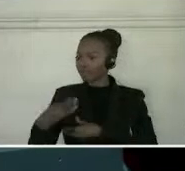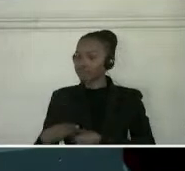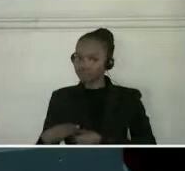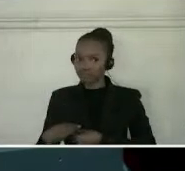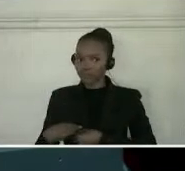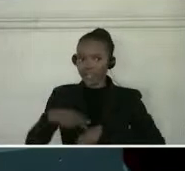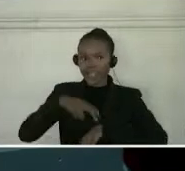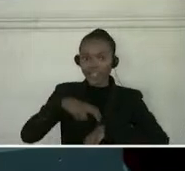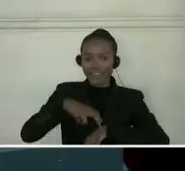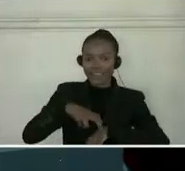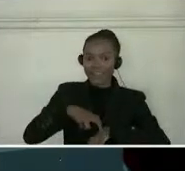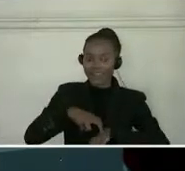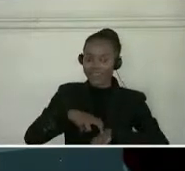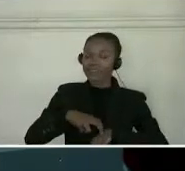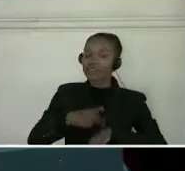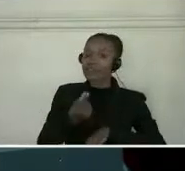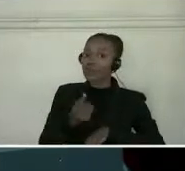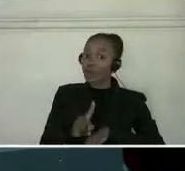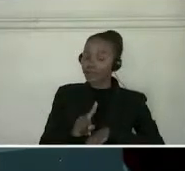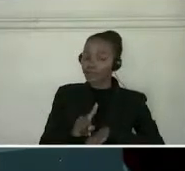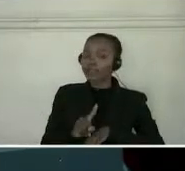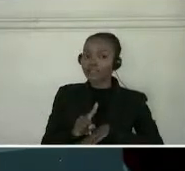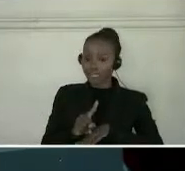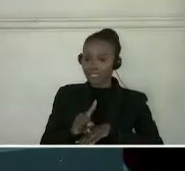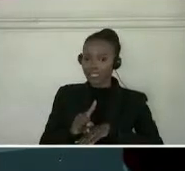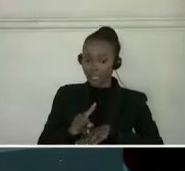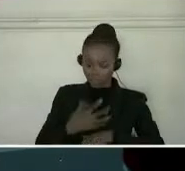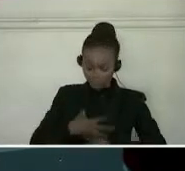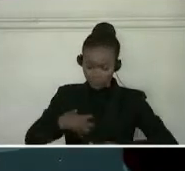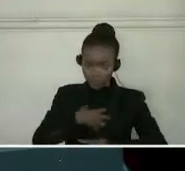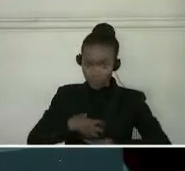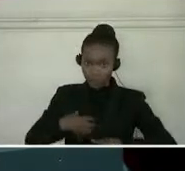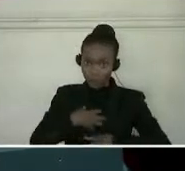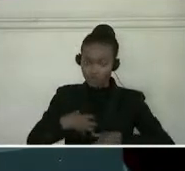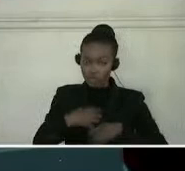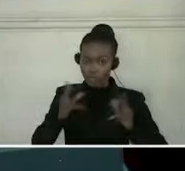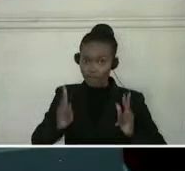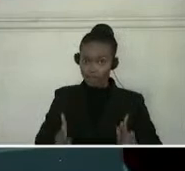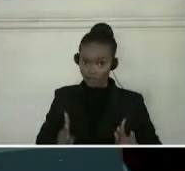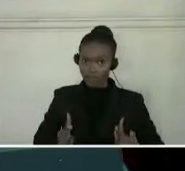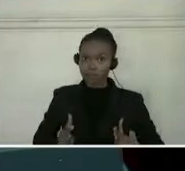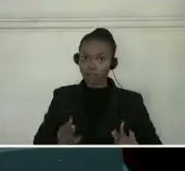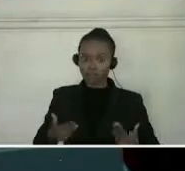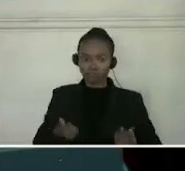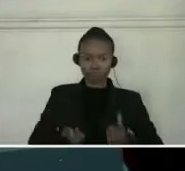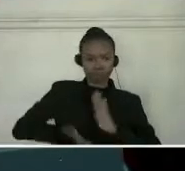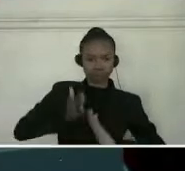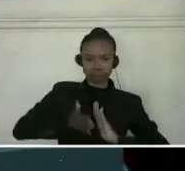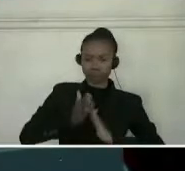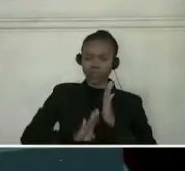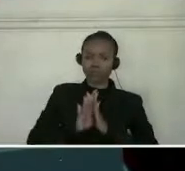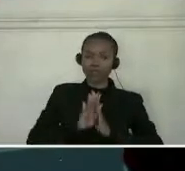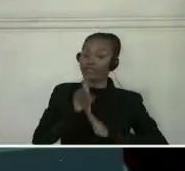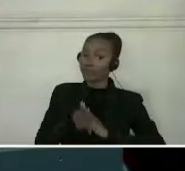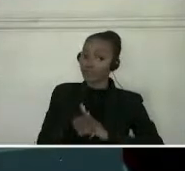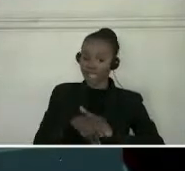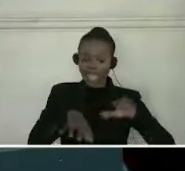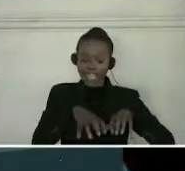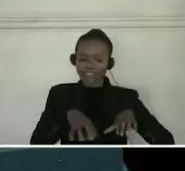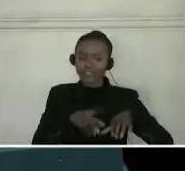and improve their physical and emotional well-being activities include socializing